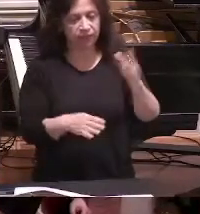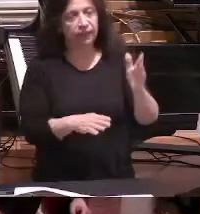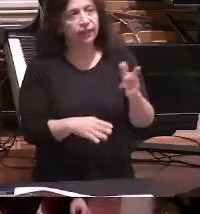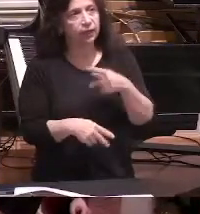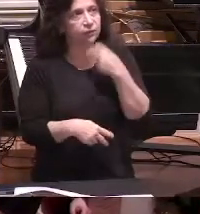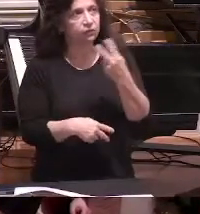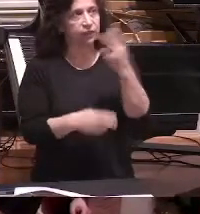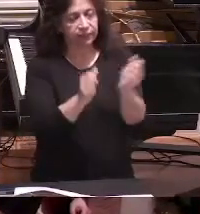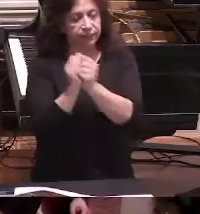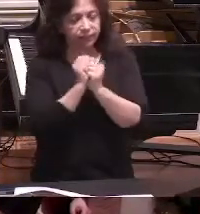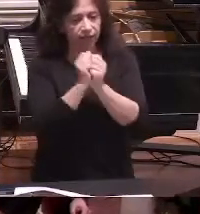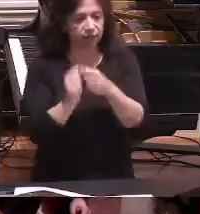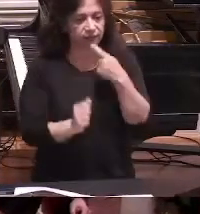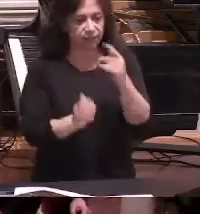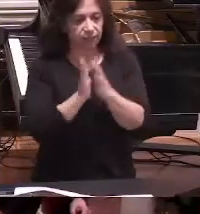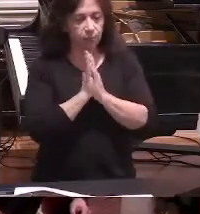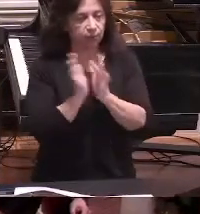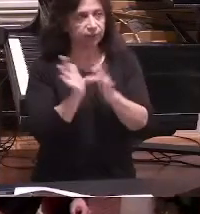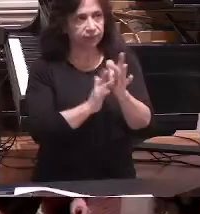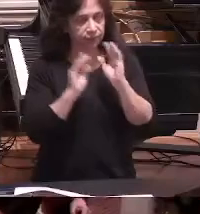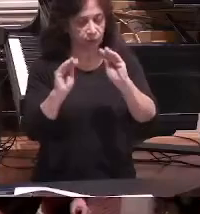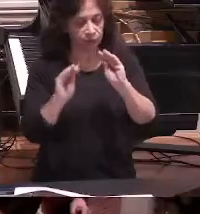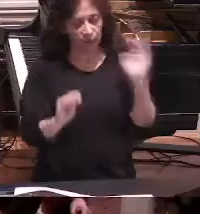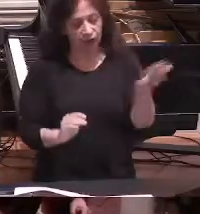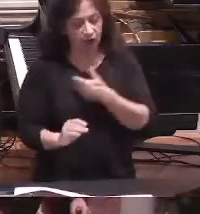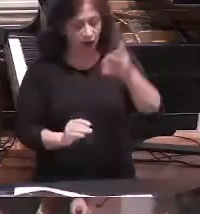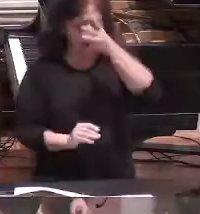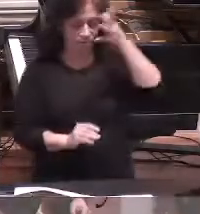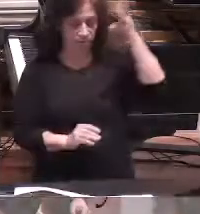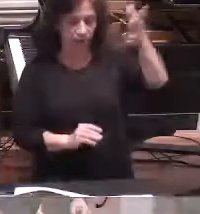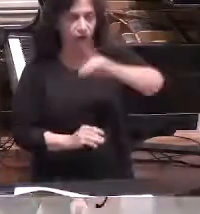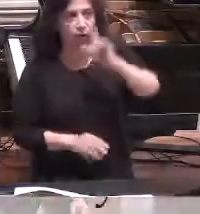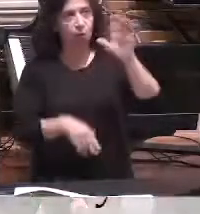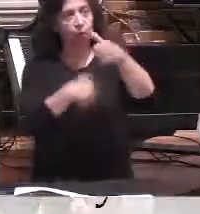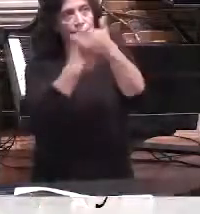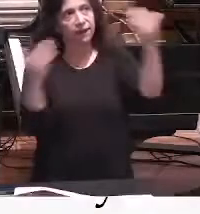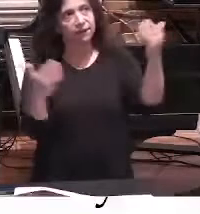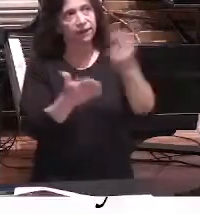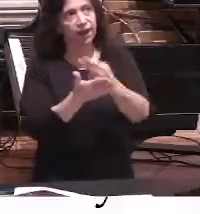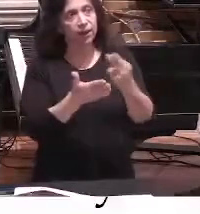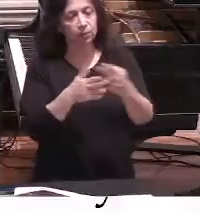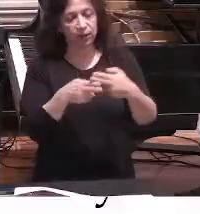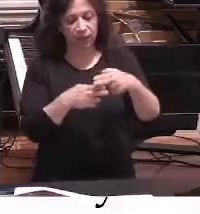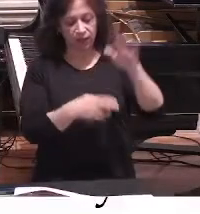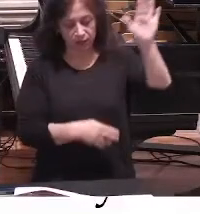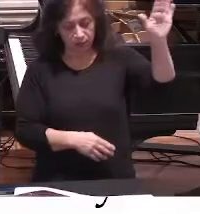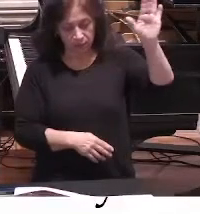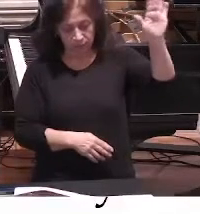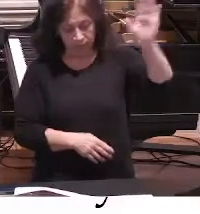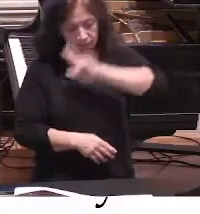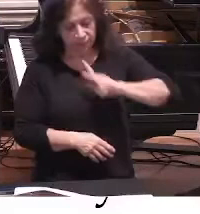to say the prayer that Jesus taught us. Our Father, who art in heaven, hallowed be thy